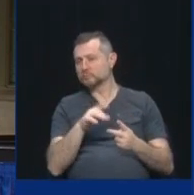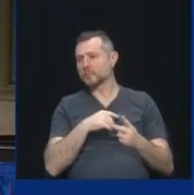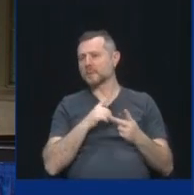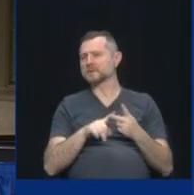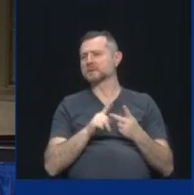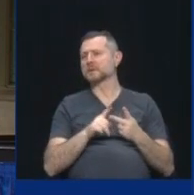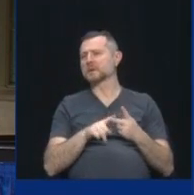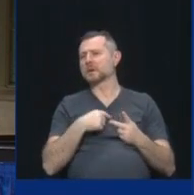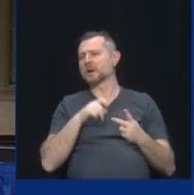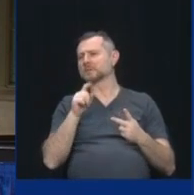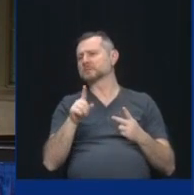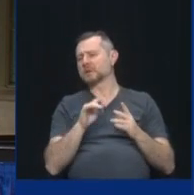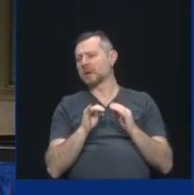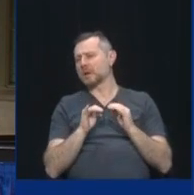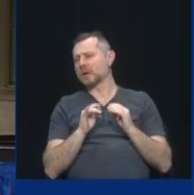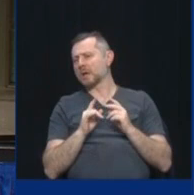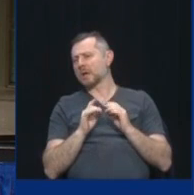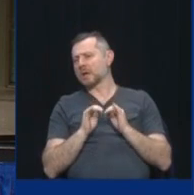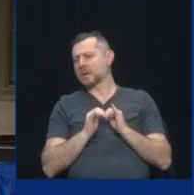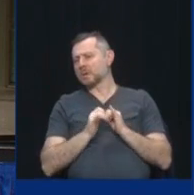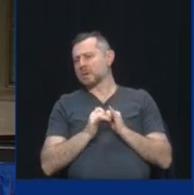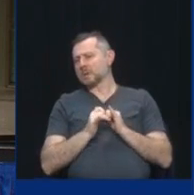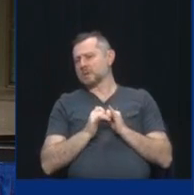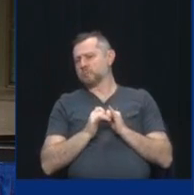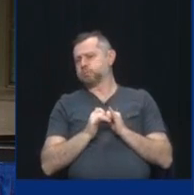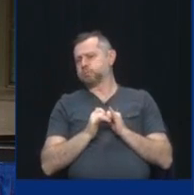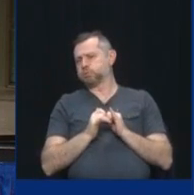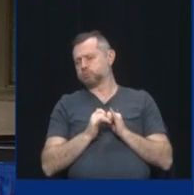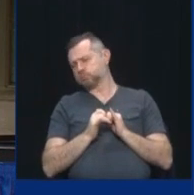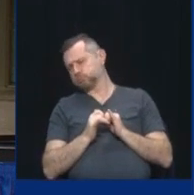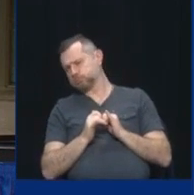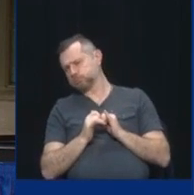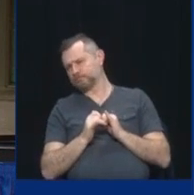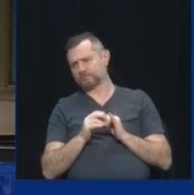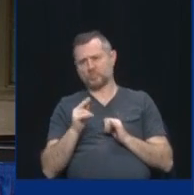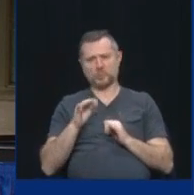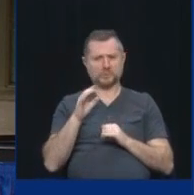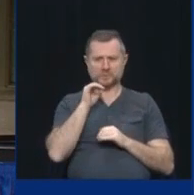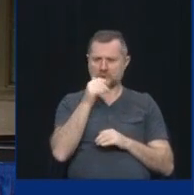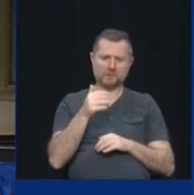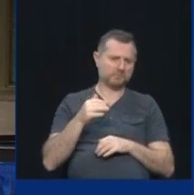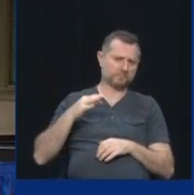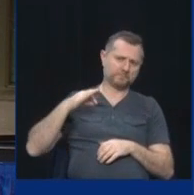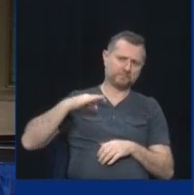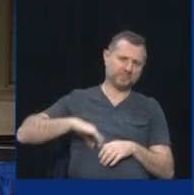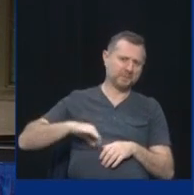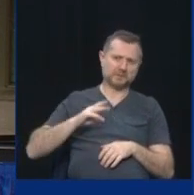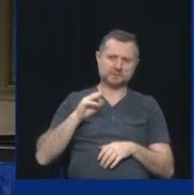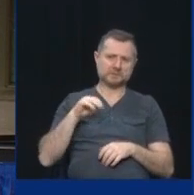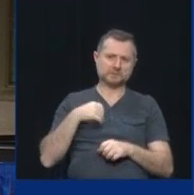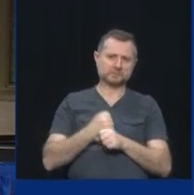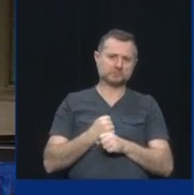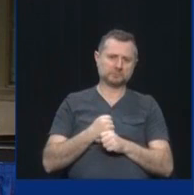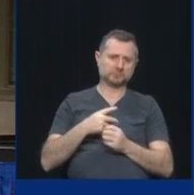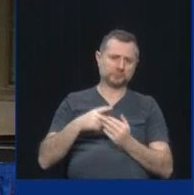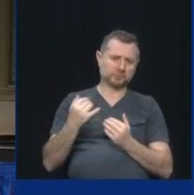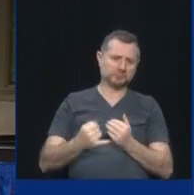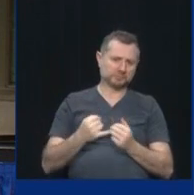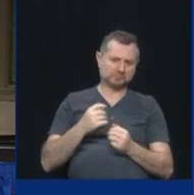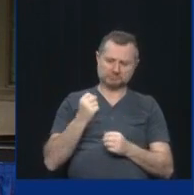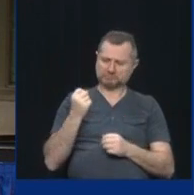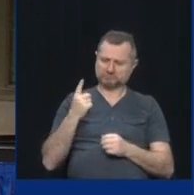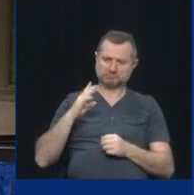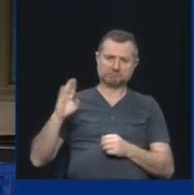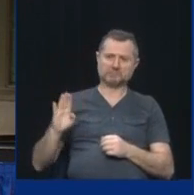how New York will not get the full benefit of this 60-year-old project, $11 billion in price, when